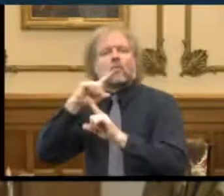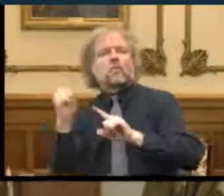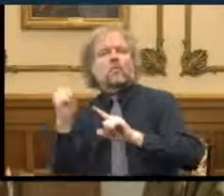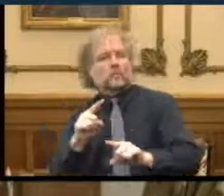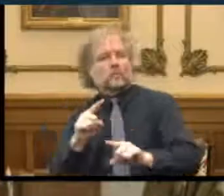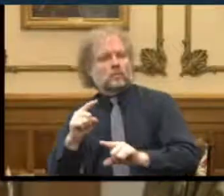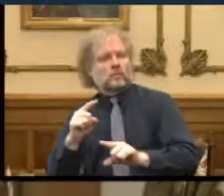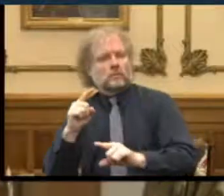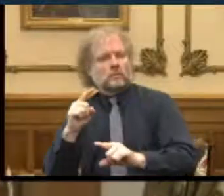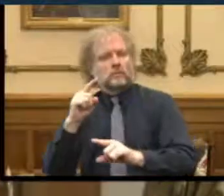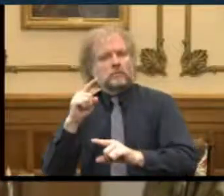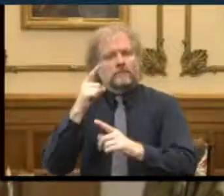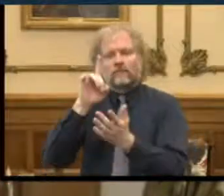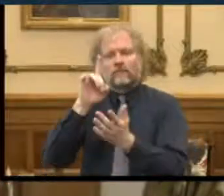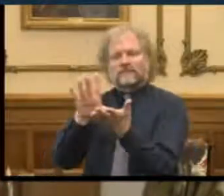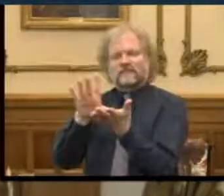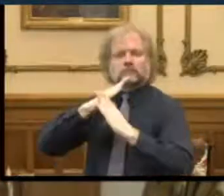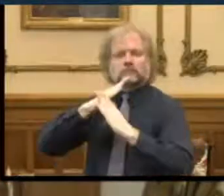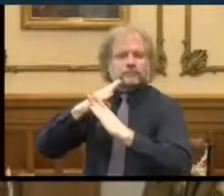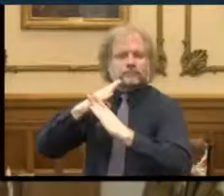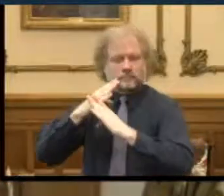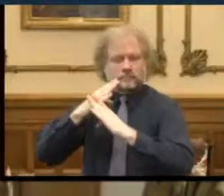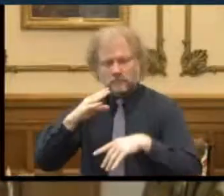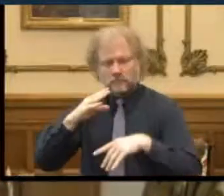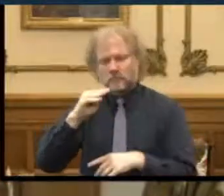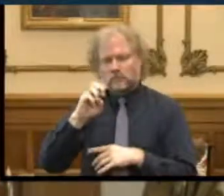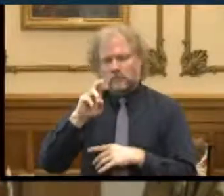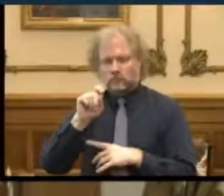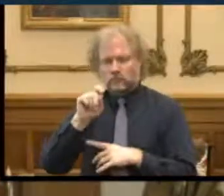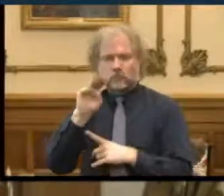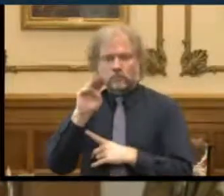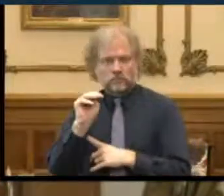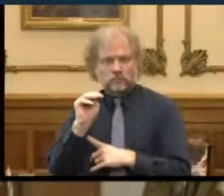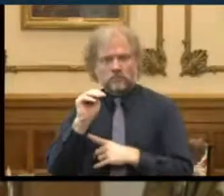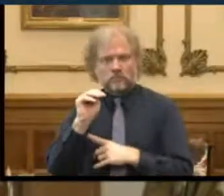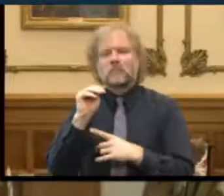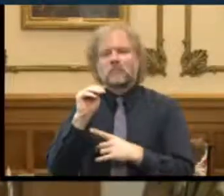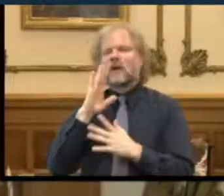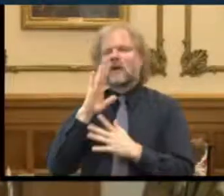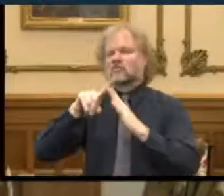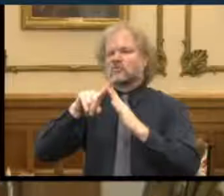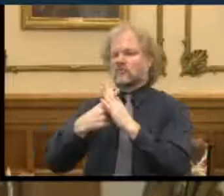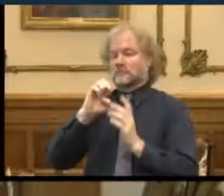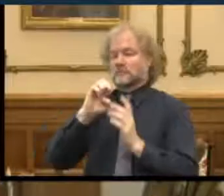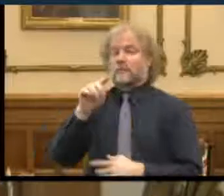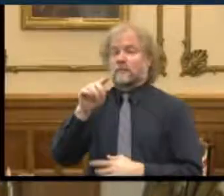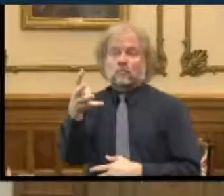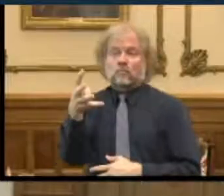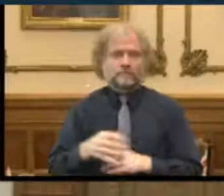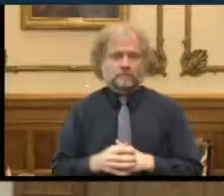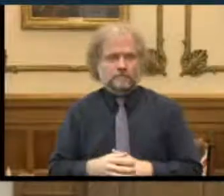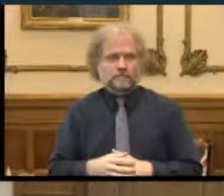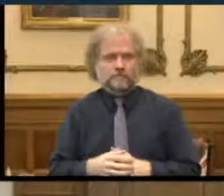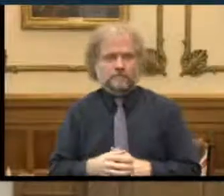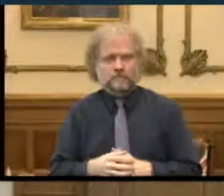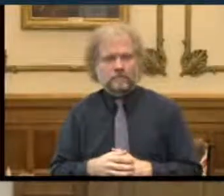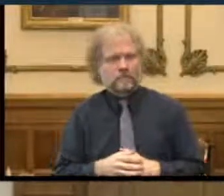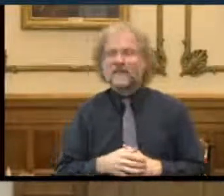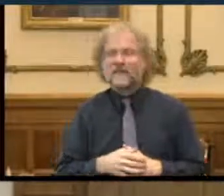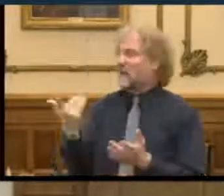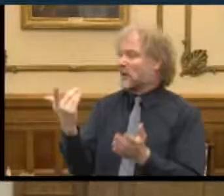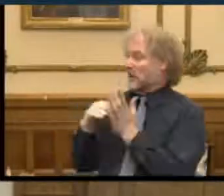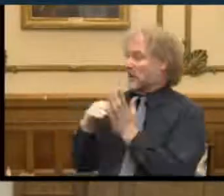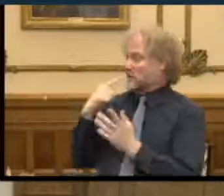the eviction moratorium that they put in place, and it will go into effect on September 4th, Governor. And once again, you